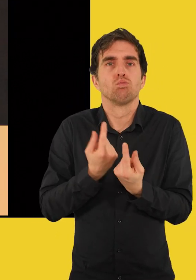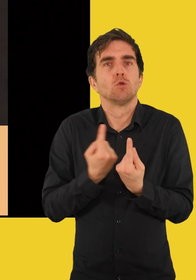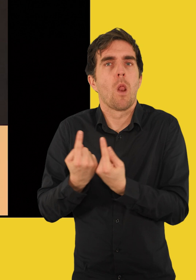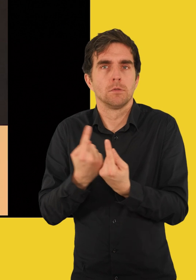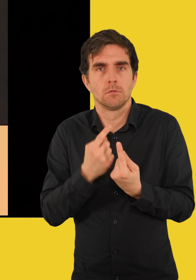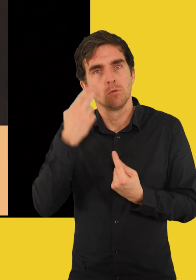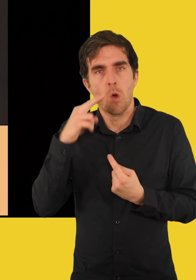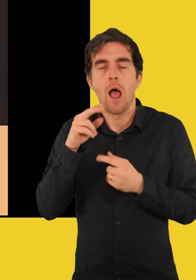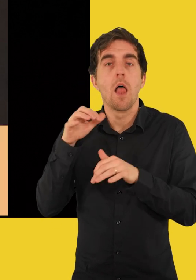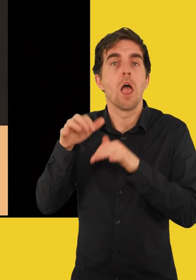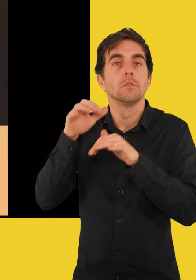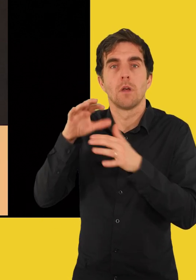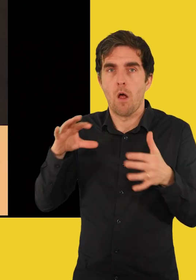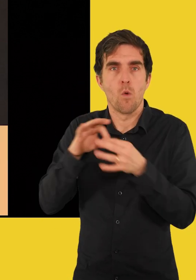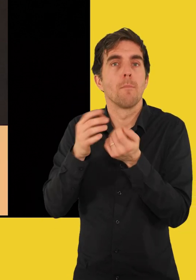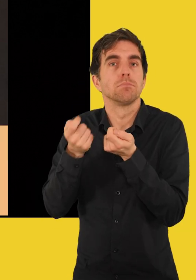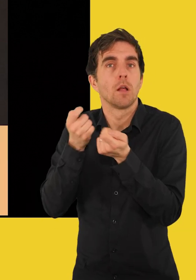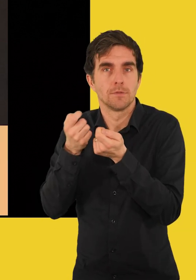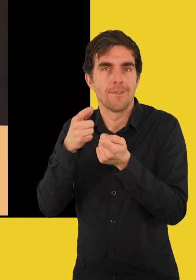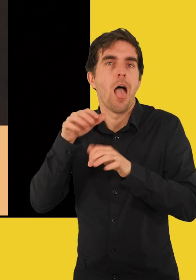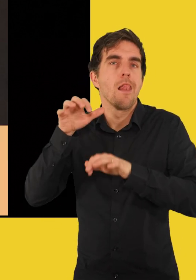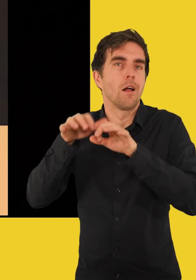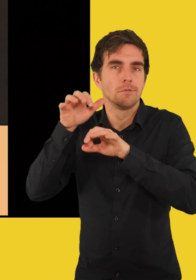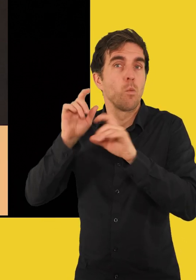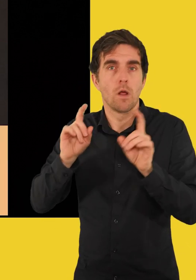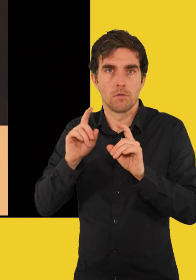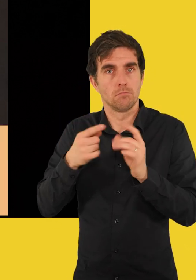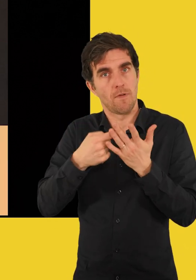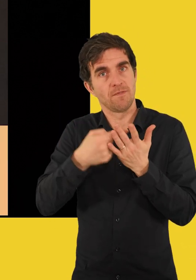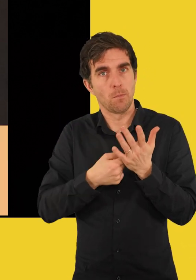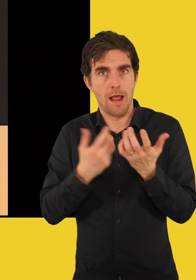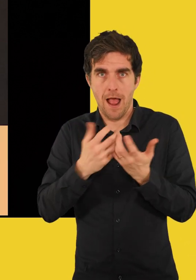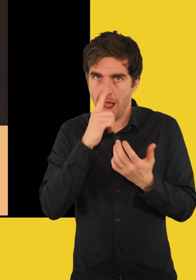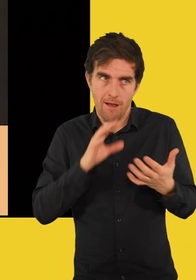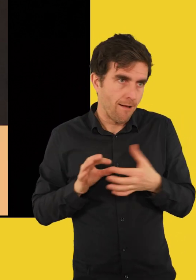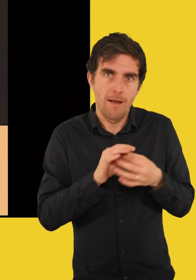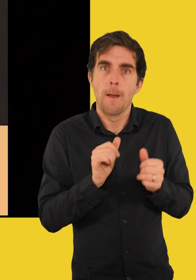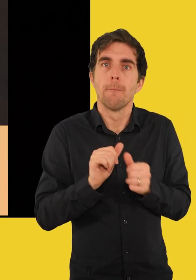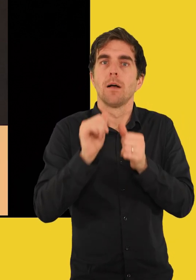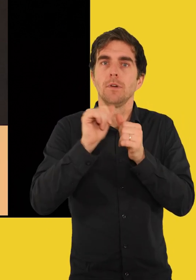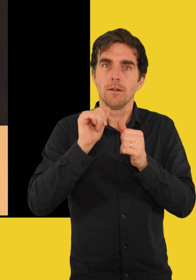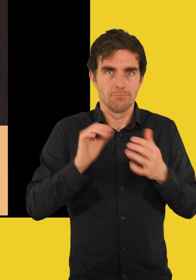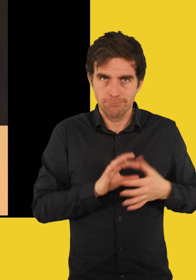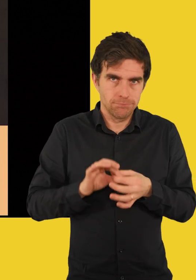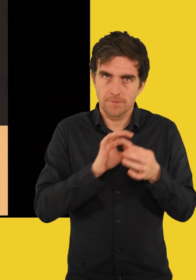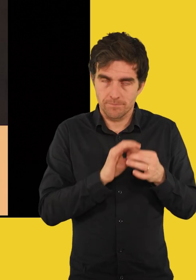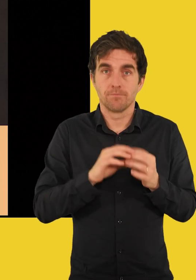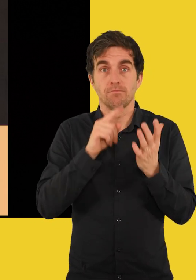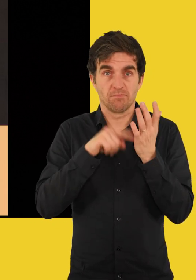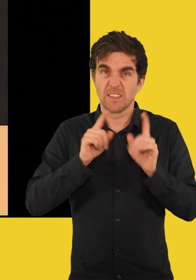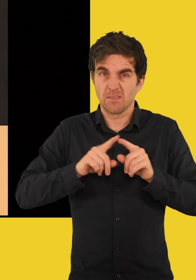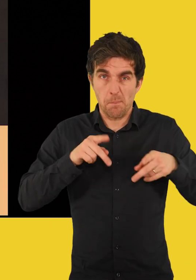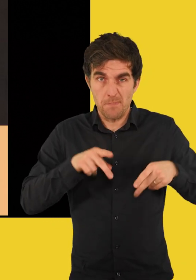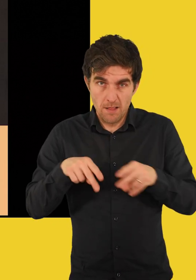called the Ladder of Co-Production that can help us. The ladder shows us a framework for how we can work better together. At the bottom, we